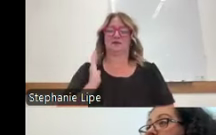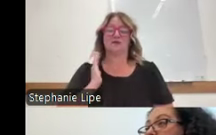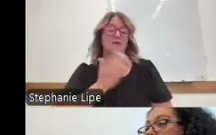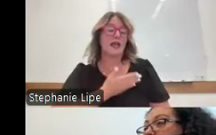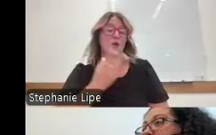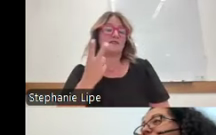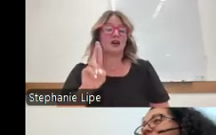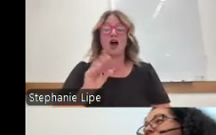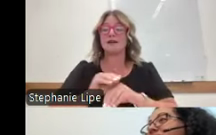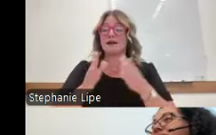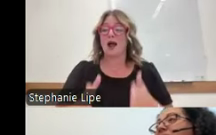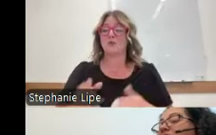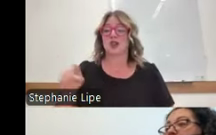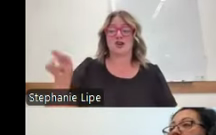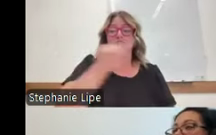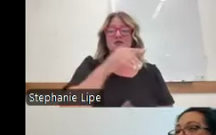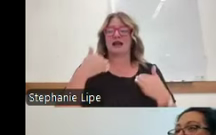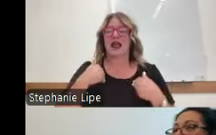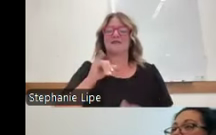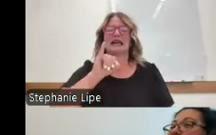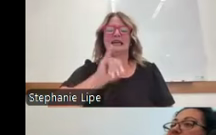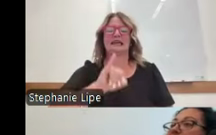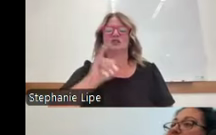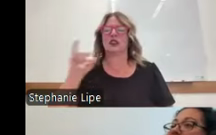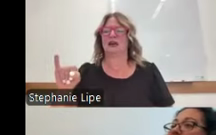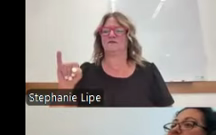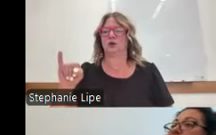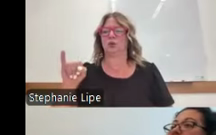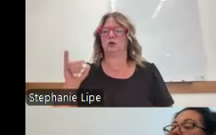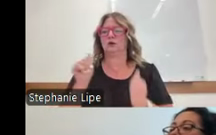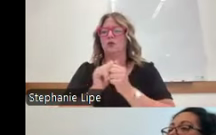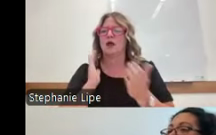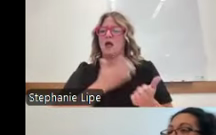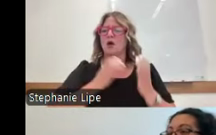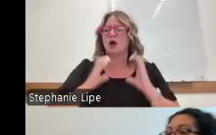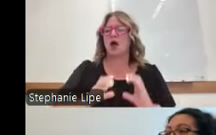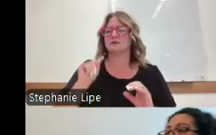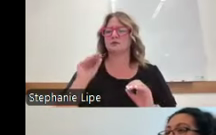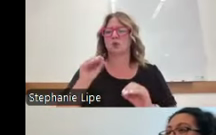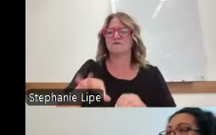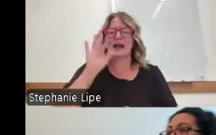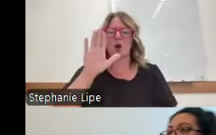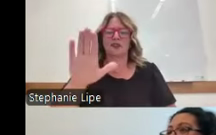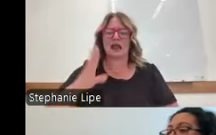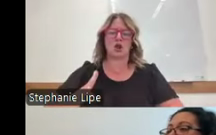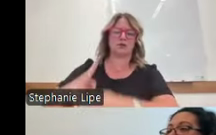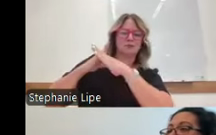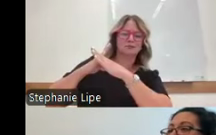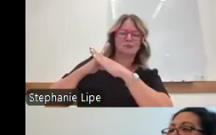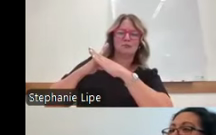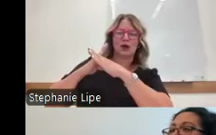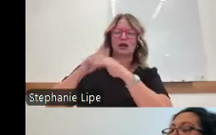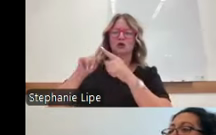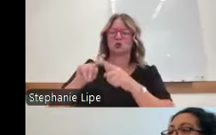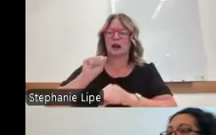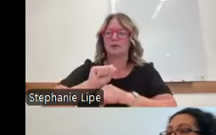for advancement. Our VR counselors have an initial interview with our consumers to first